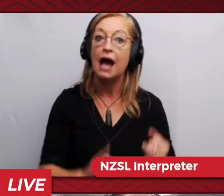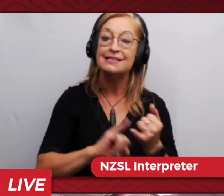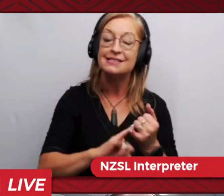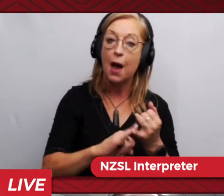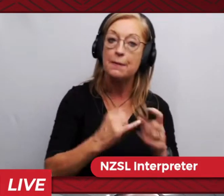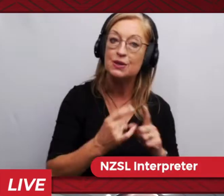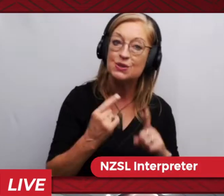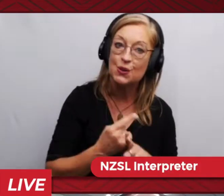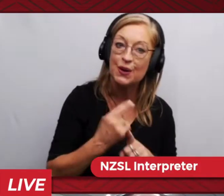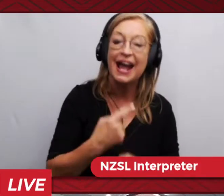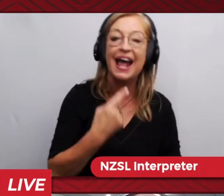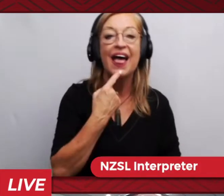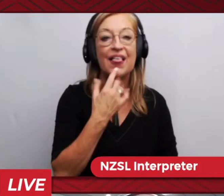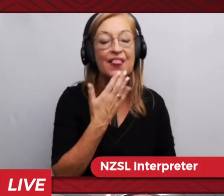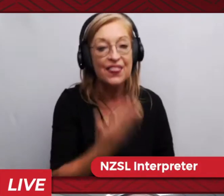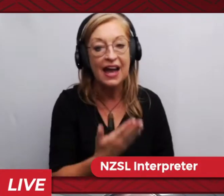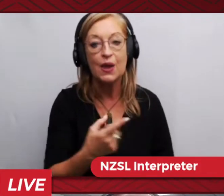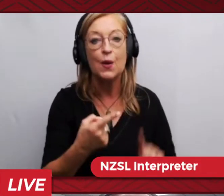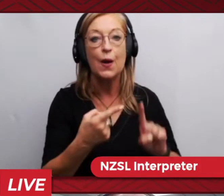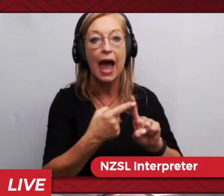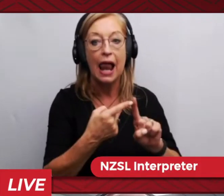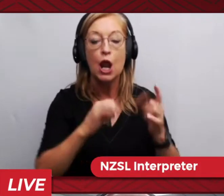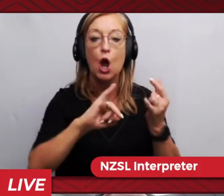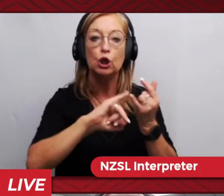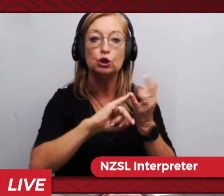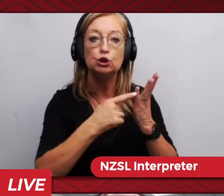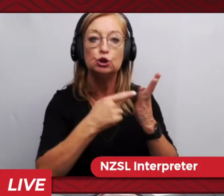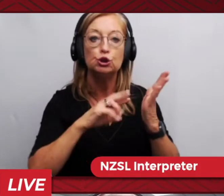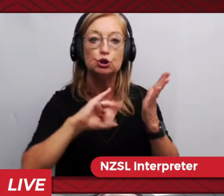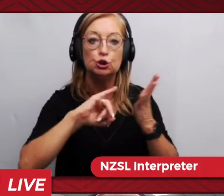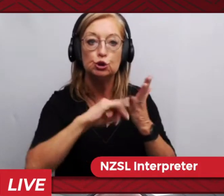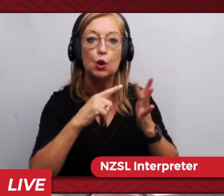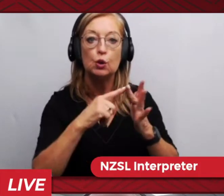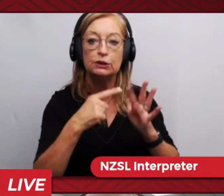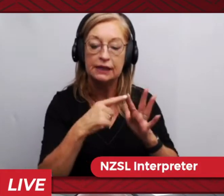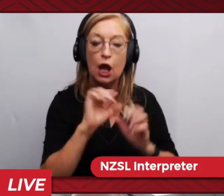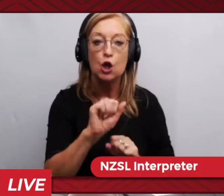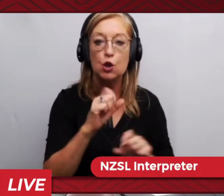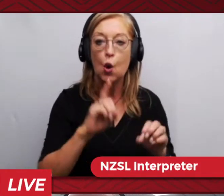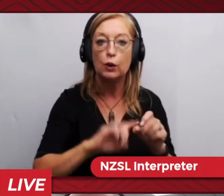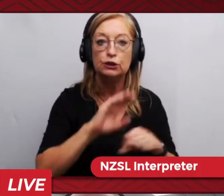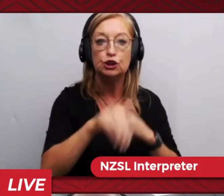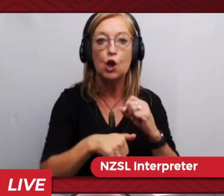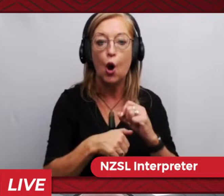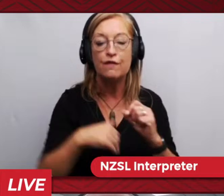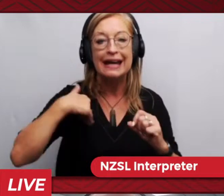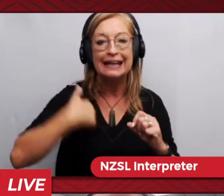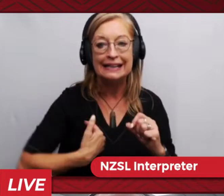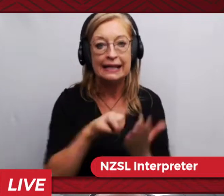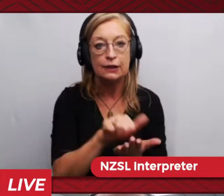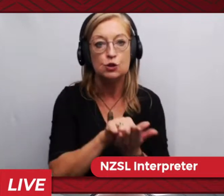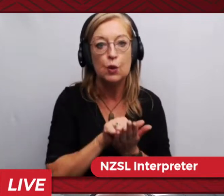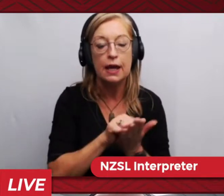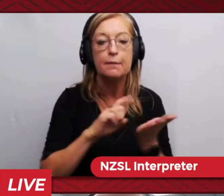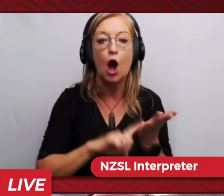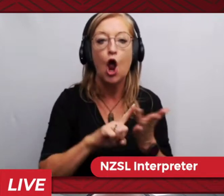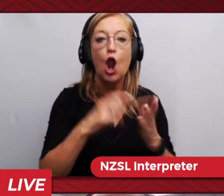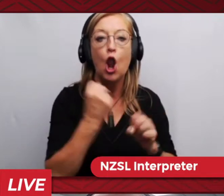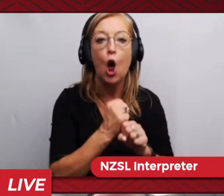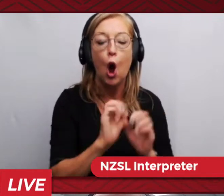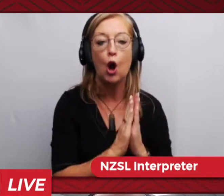Alan. Susie, your question around needing to maintain a logbook for the purpose